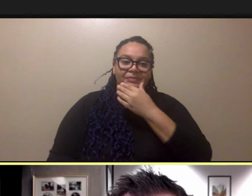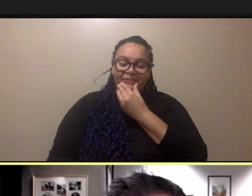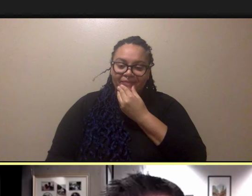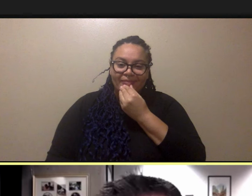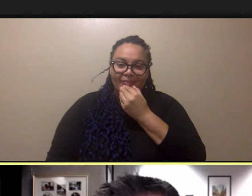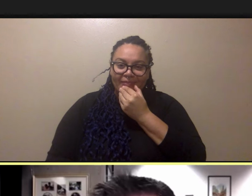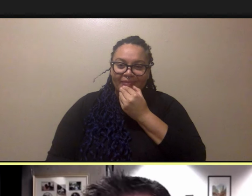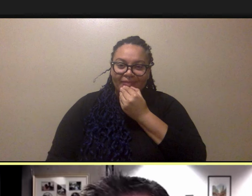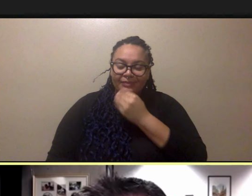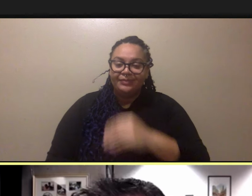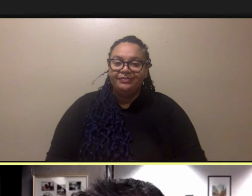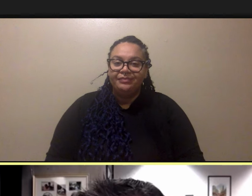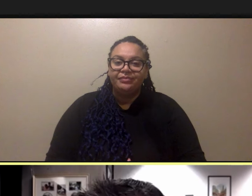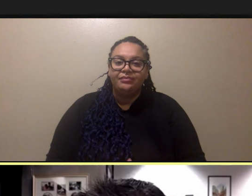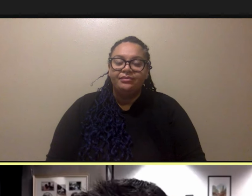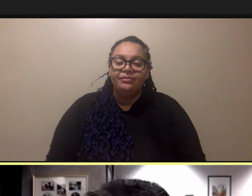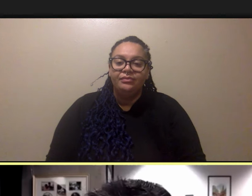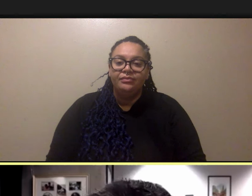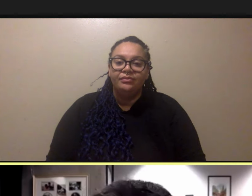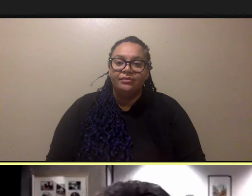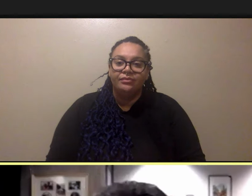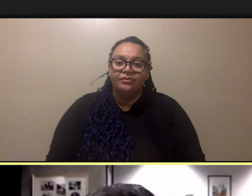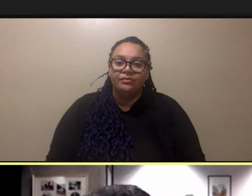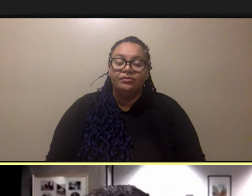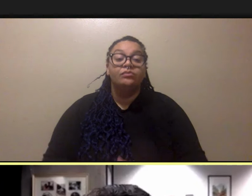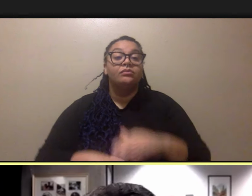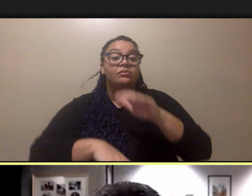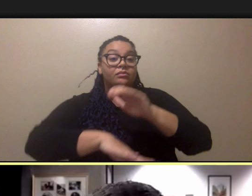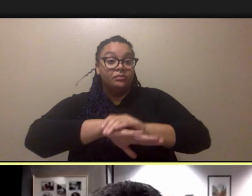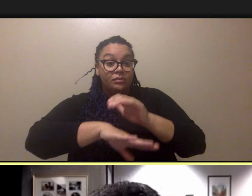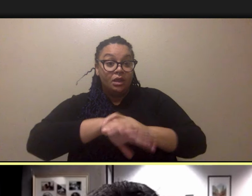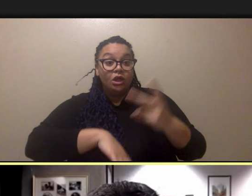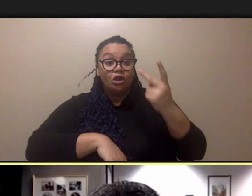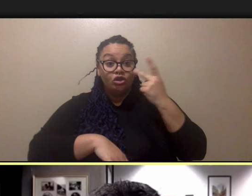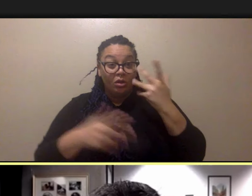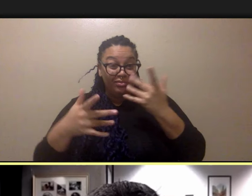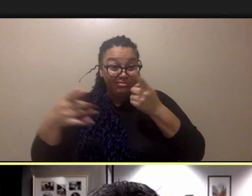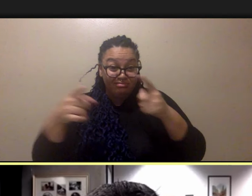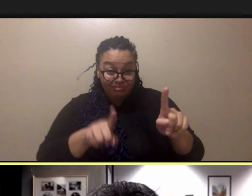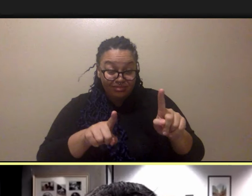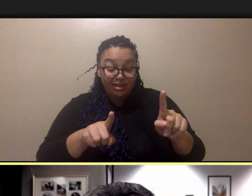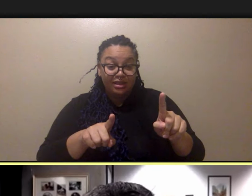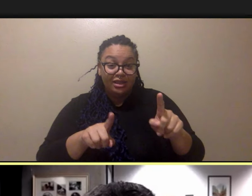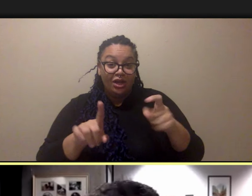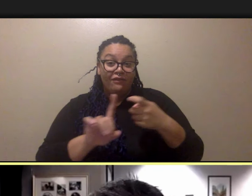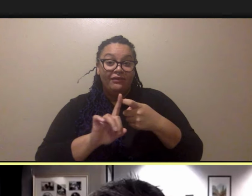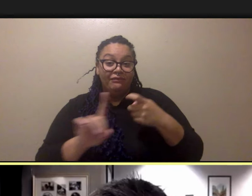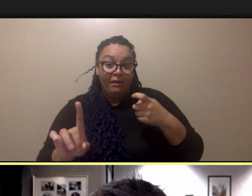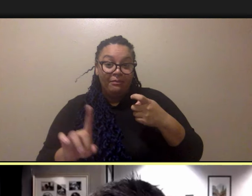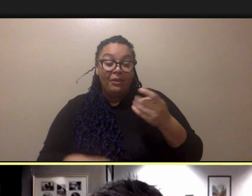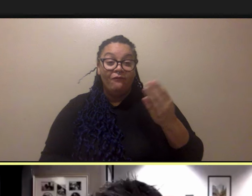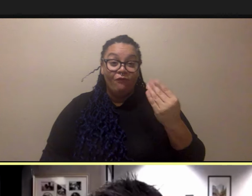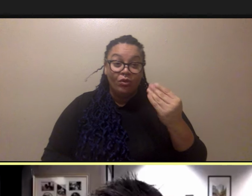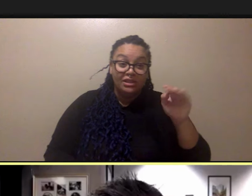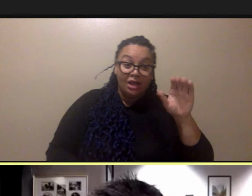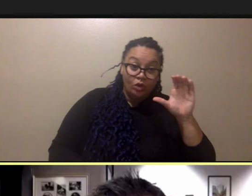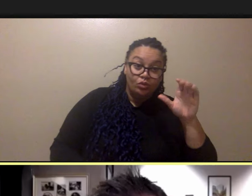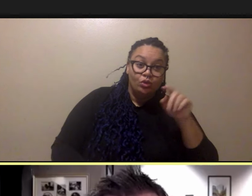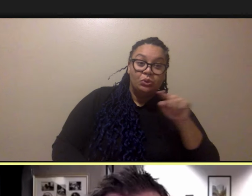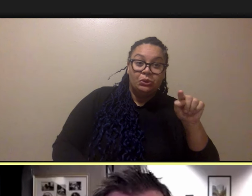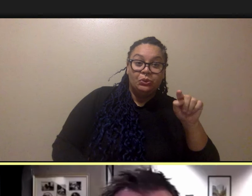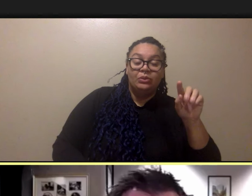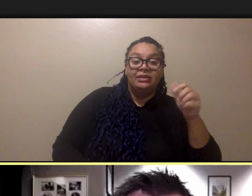The English saw all that going on from the 1490s from the 1400s to the 1600s, and they wanted in on that